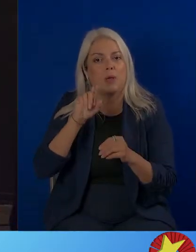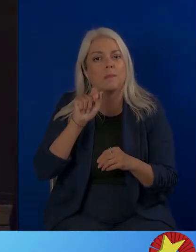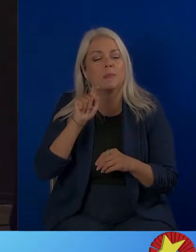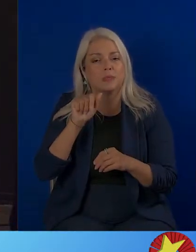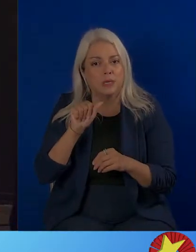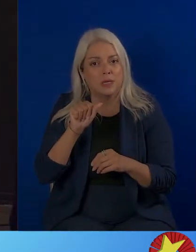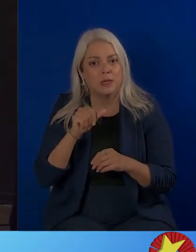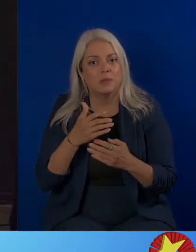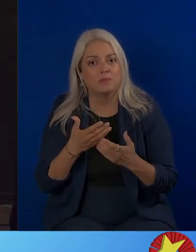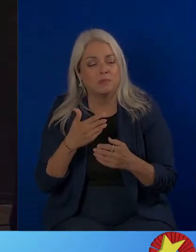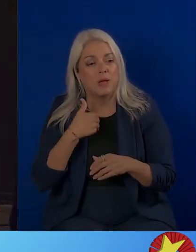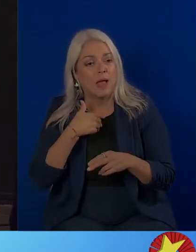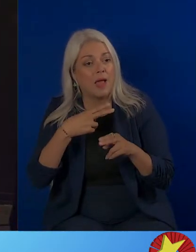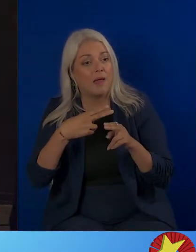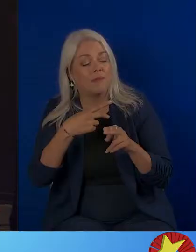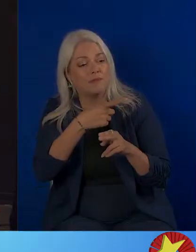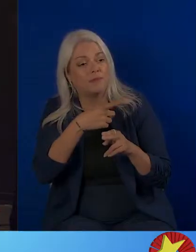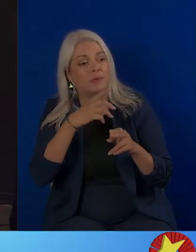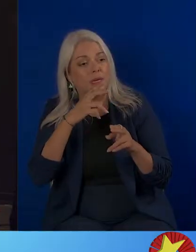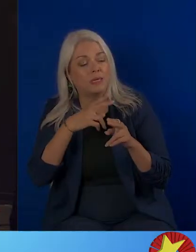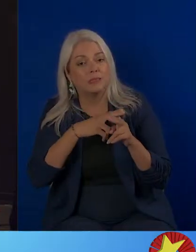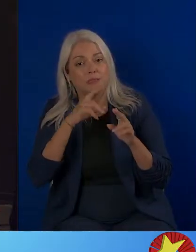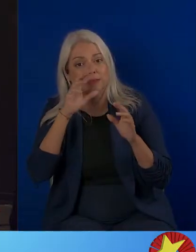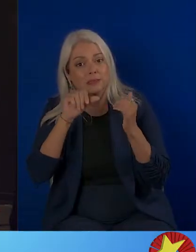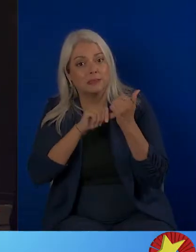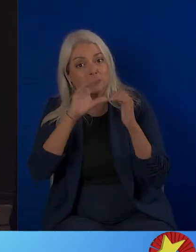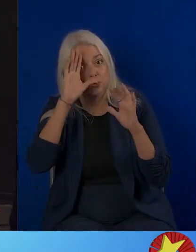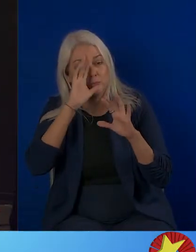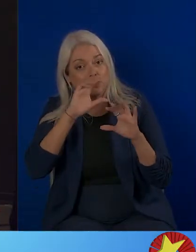Assistant Superintendent Ketchoff can speak more to that.